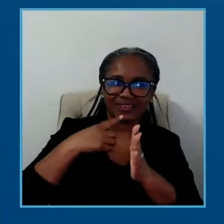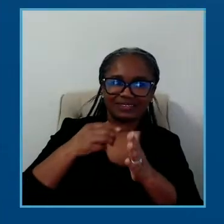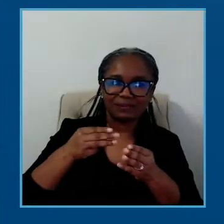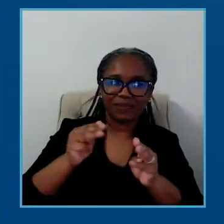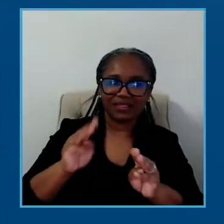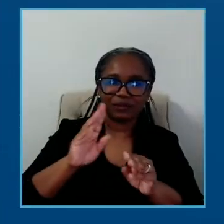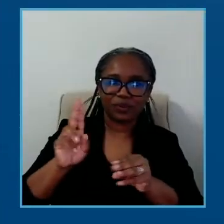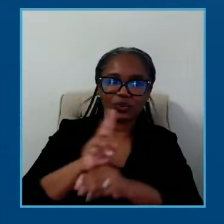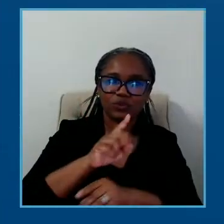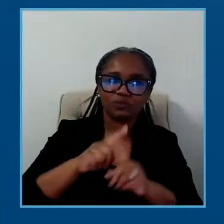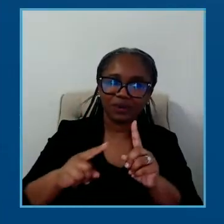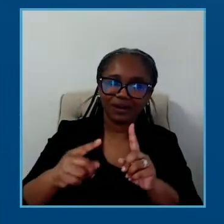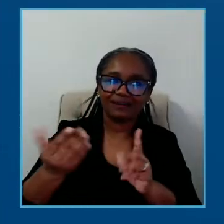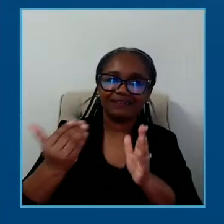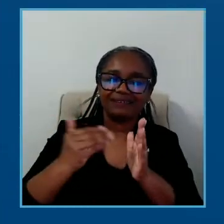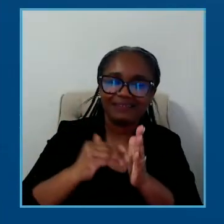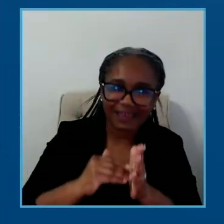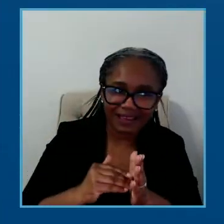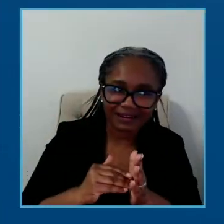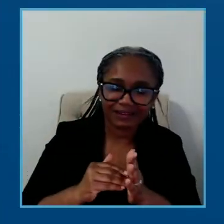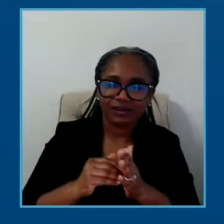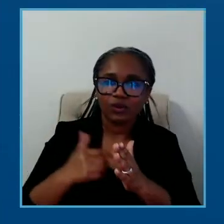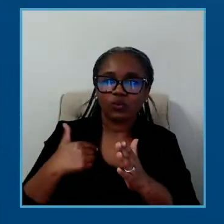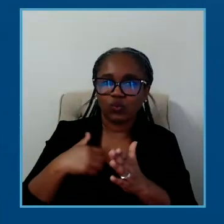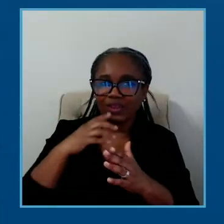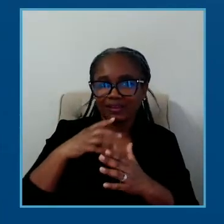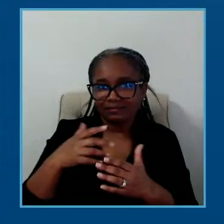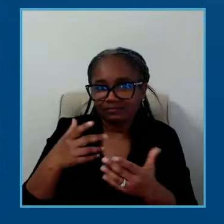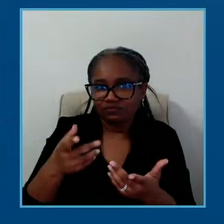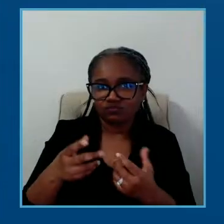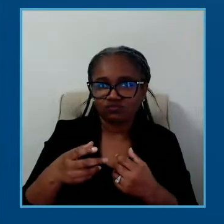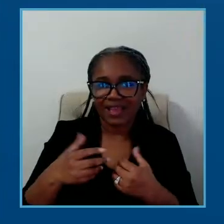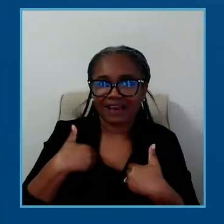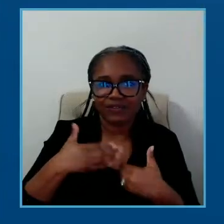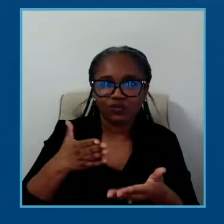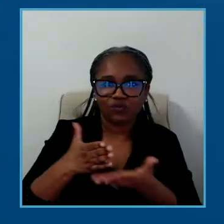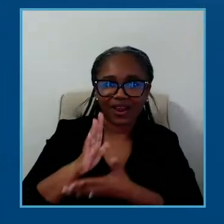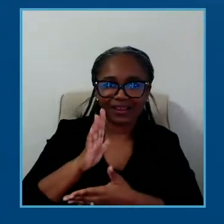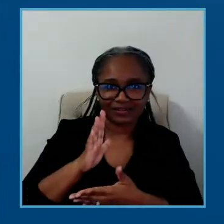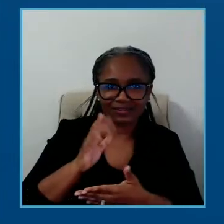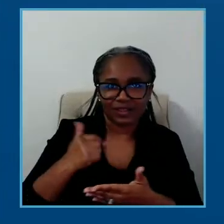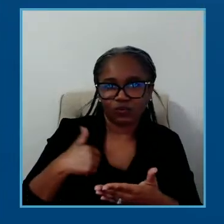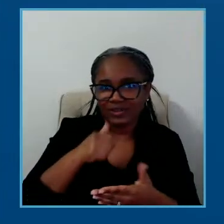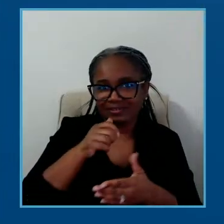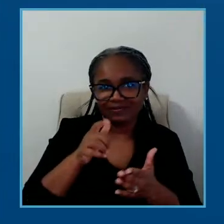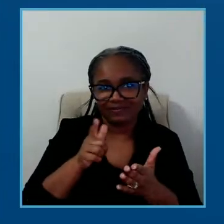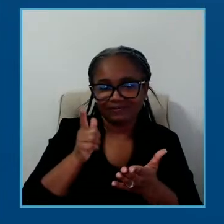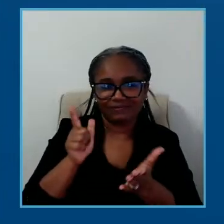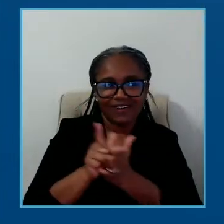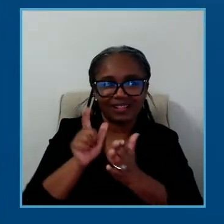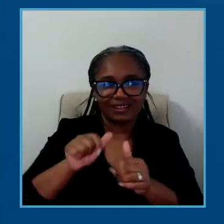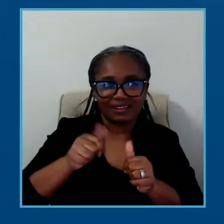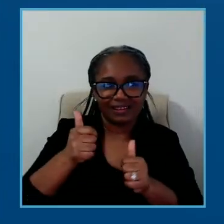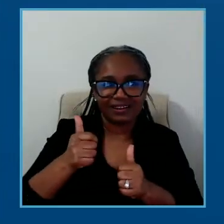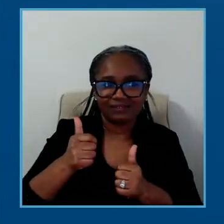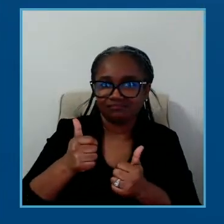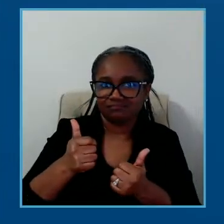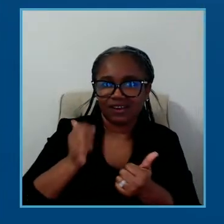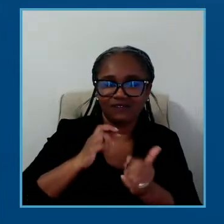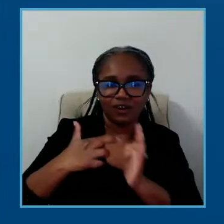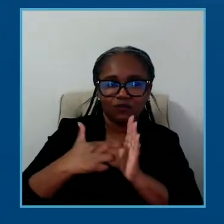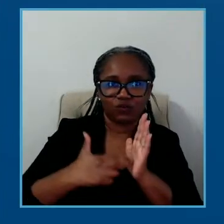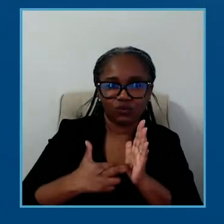saying this is a fundamental principle of parliamentary law under Roberts, and accordingly the DNC was wrong to do it their way. But even